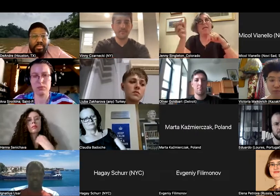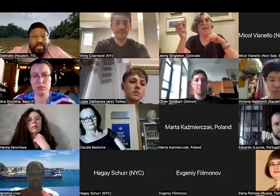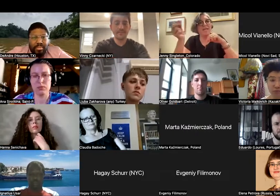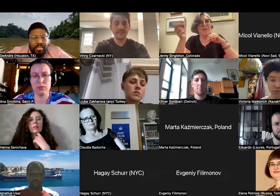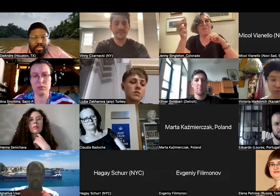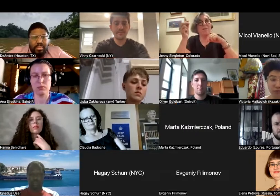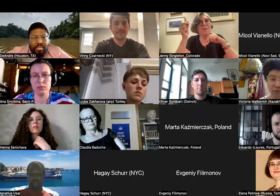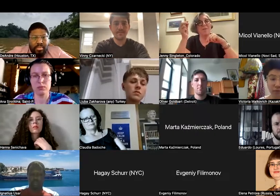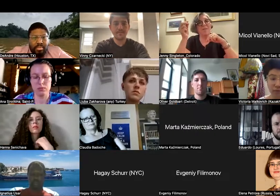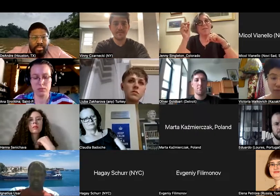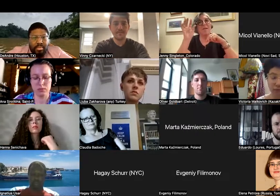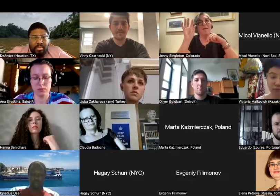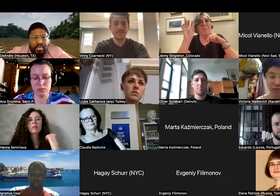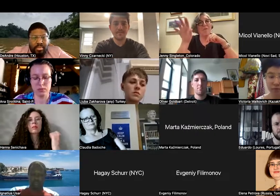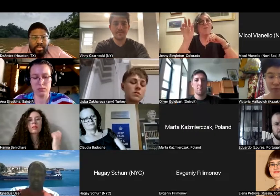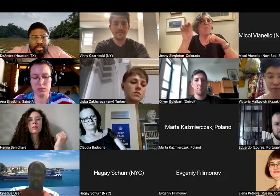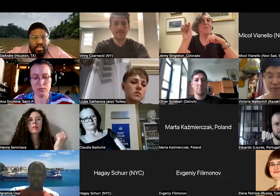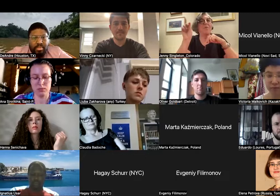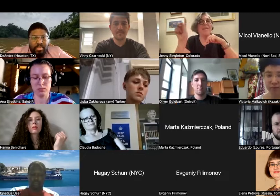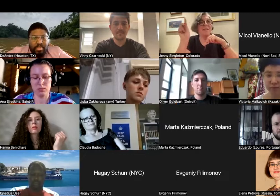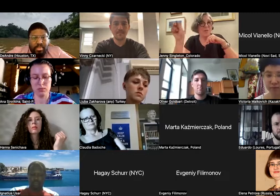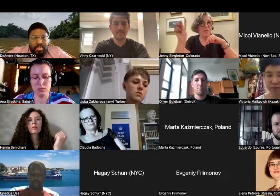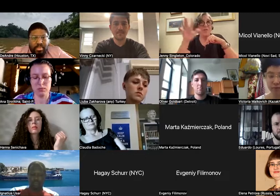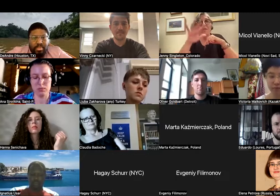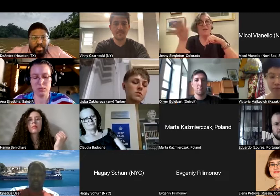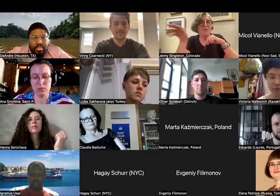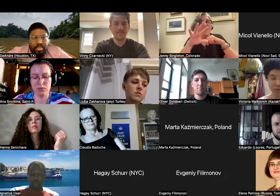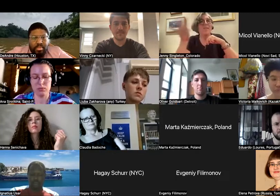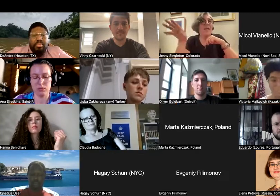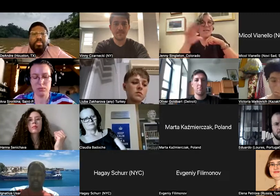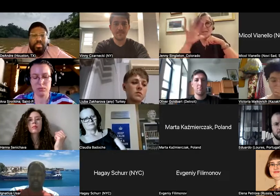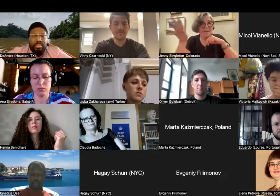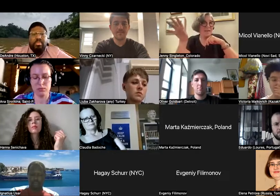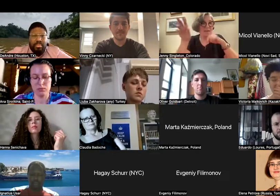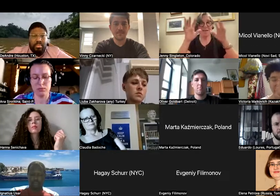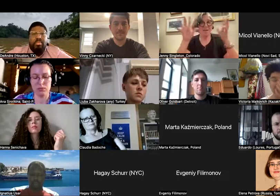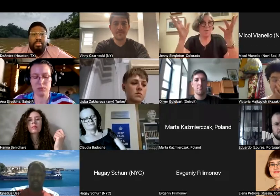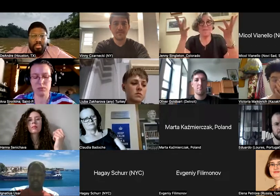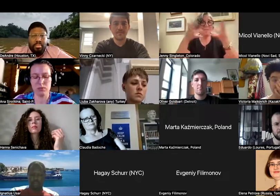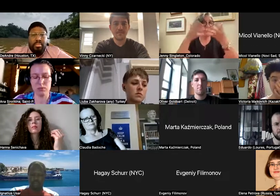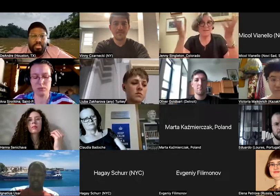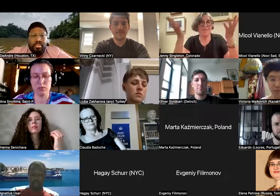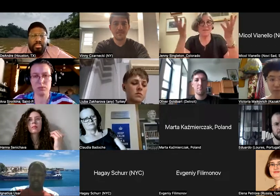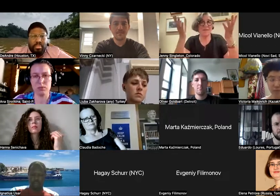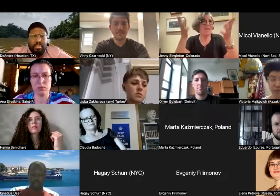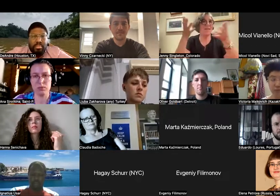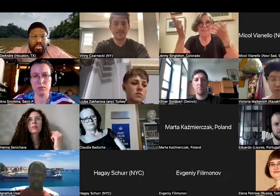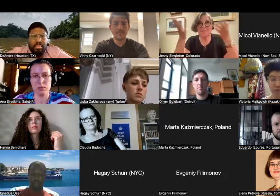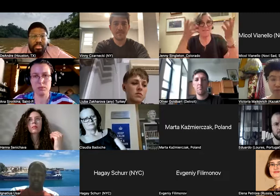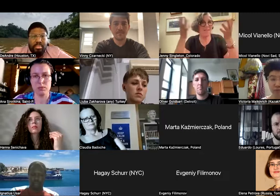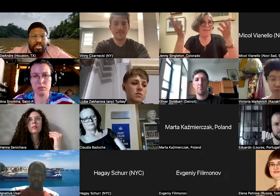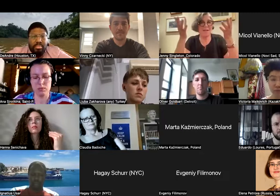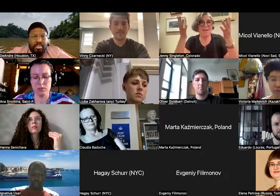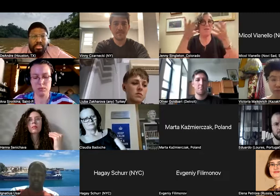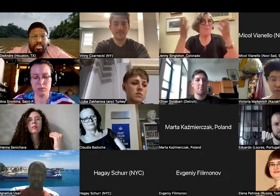acquiring ASL from his parents who were both late learners and signing in a way that was